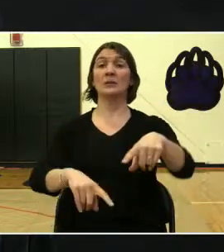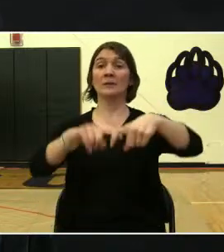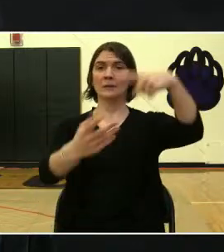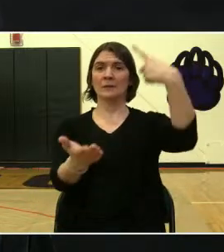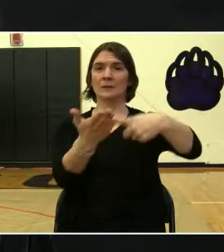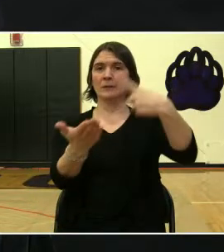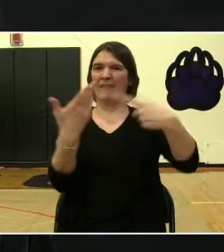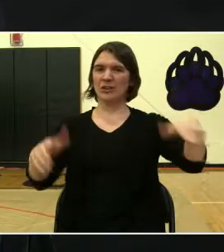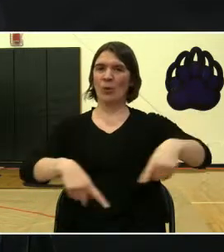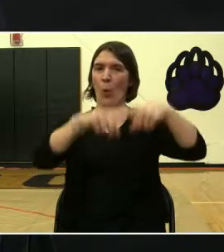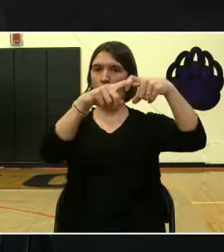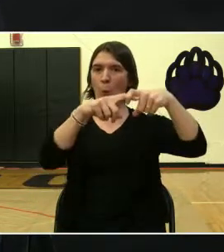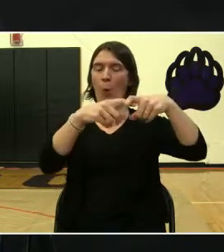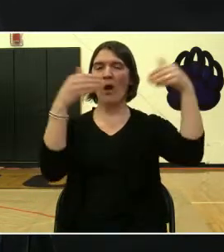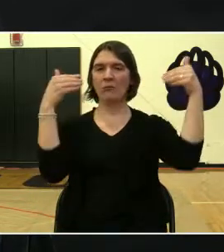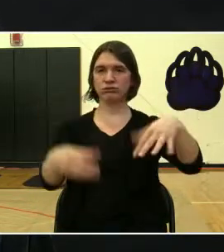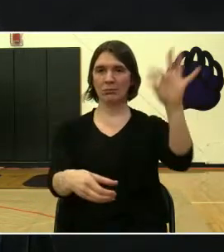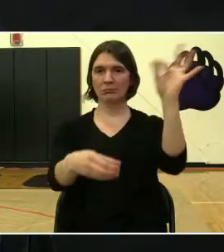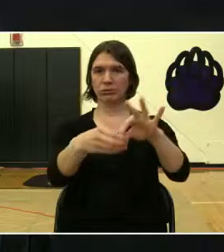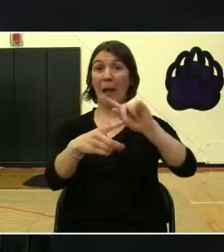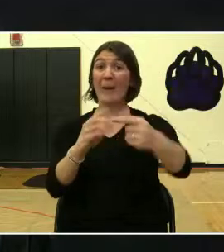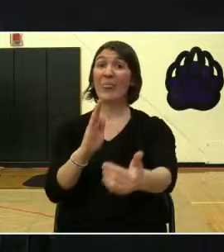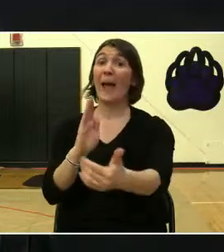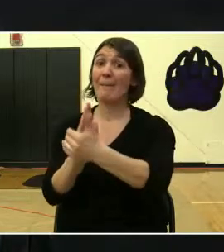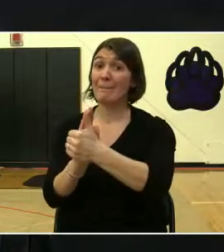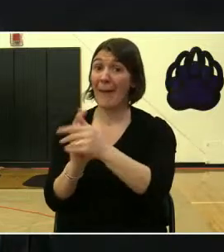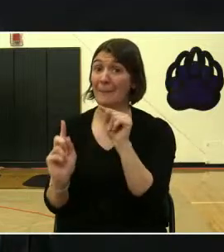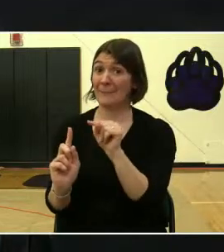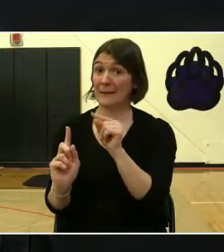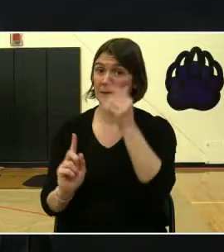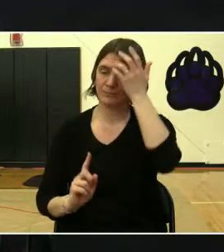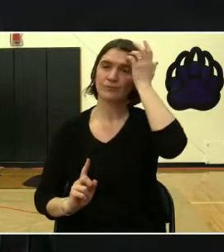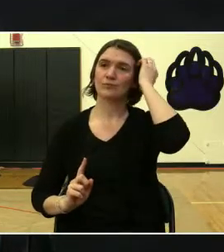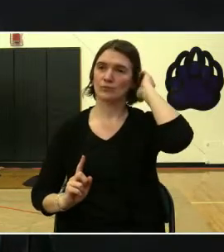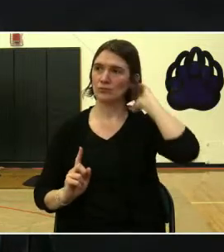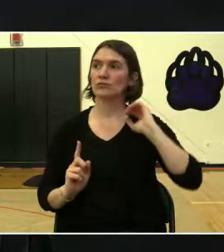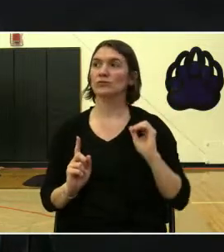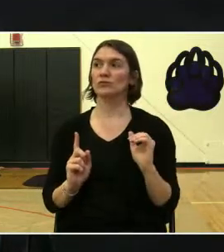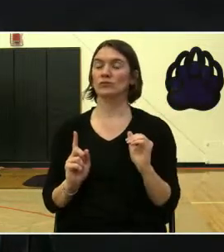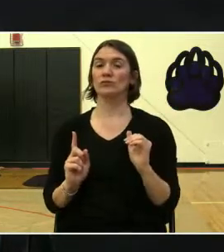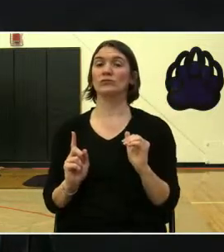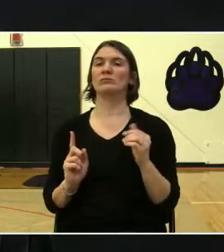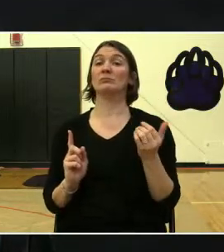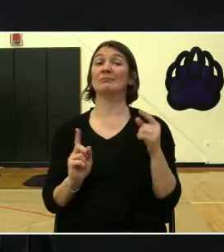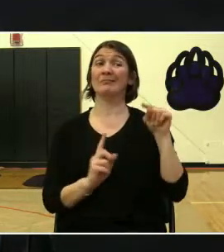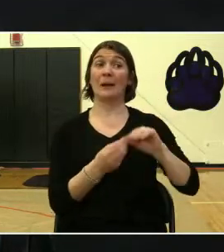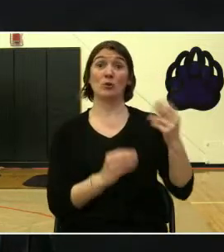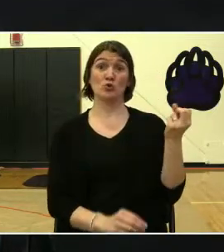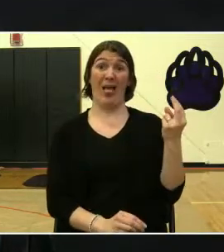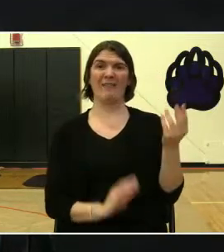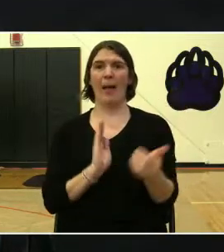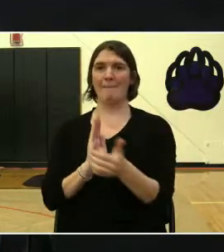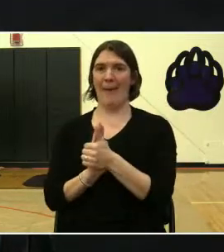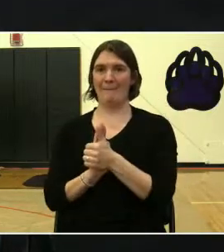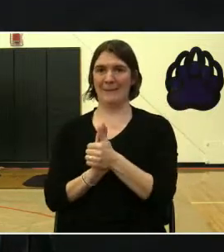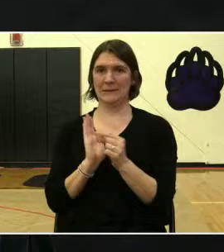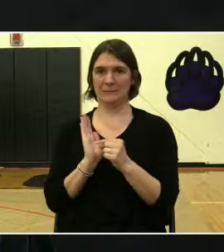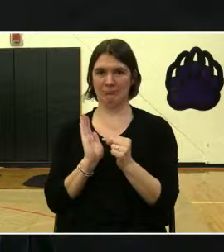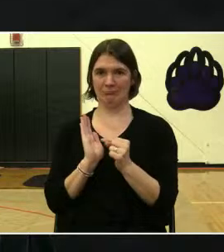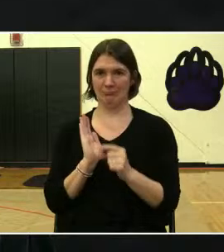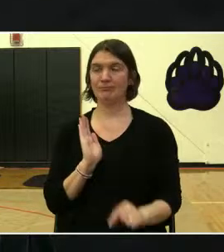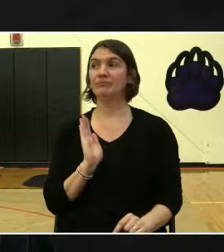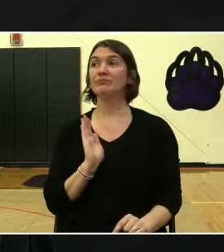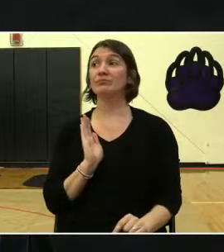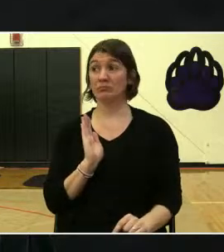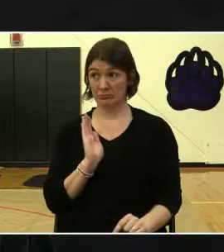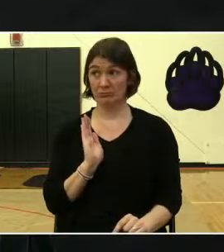debate on the Carville Amendment um to article 12 that's uh